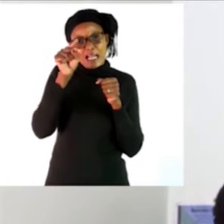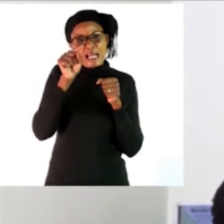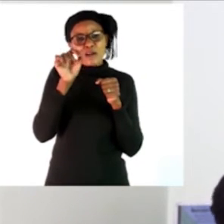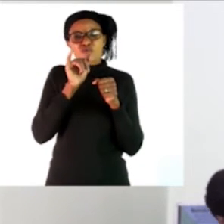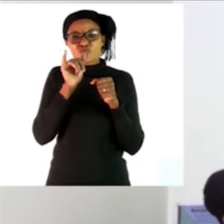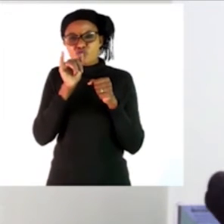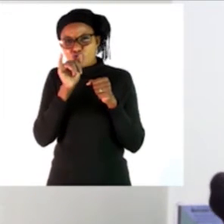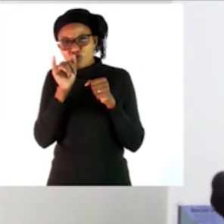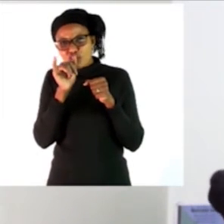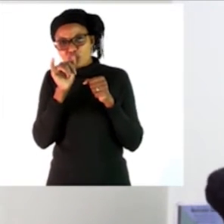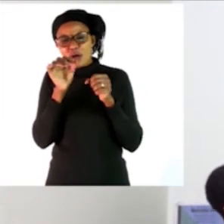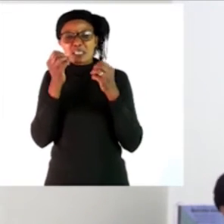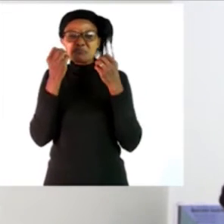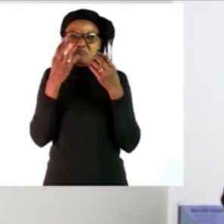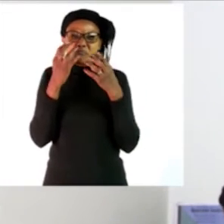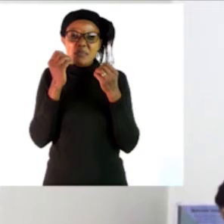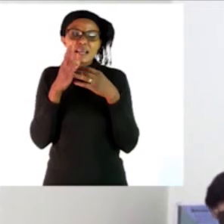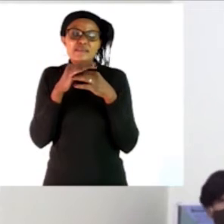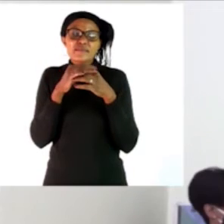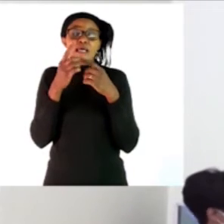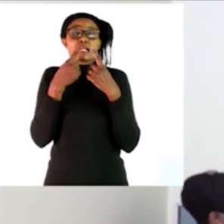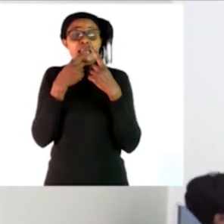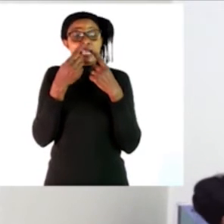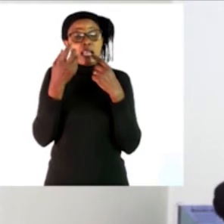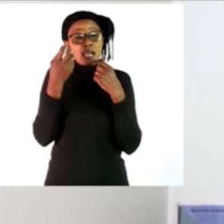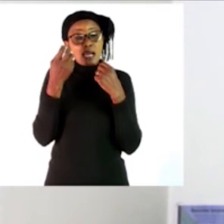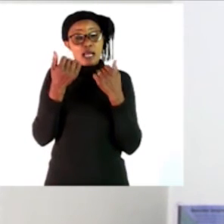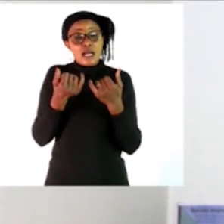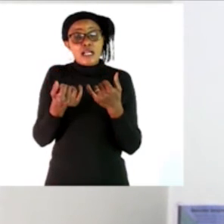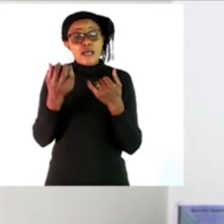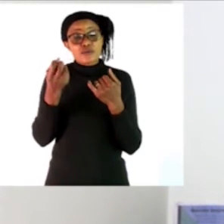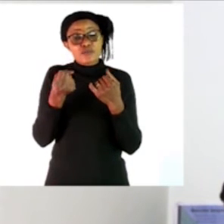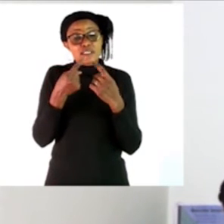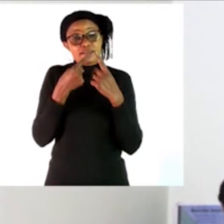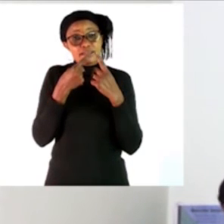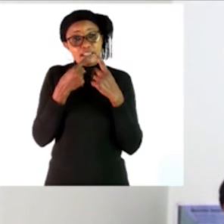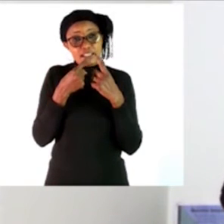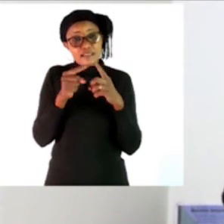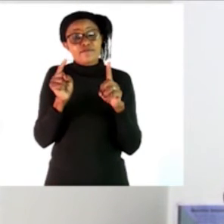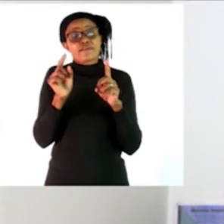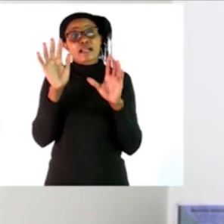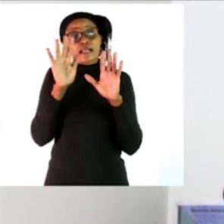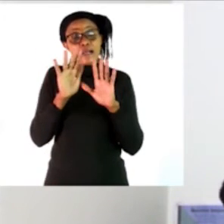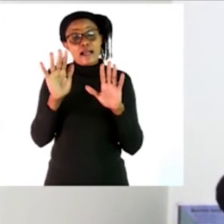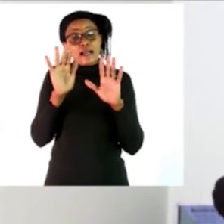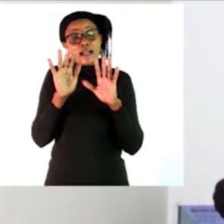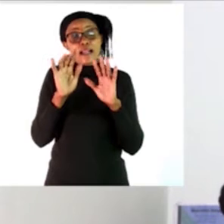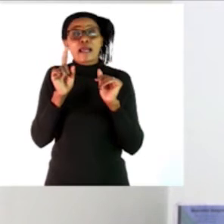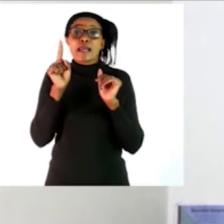we do? We go take another different color that we did not use here. Then we make a